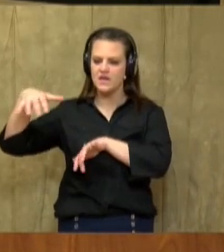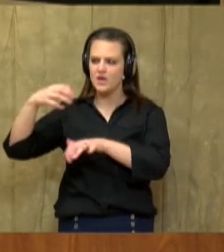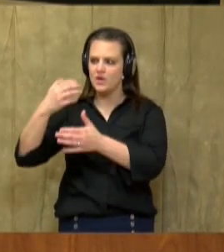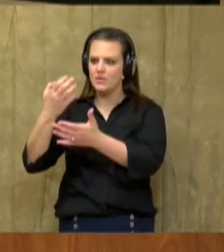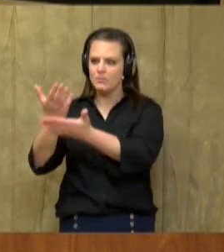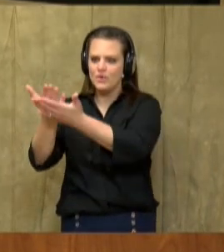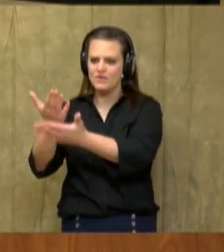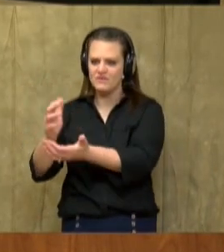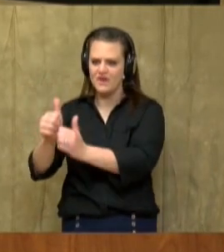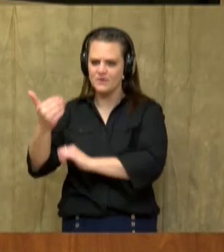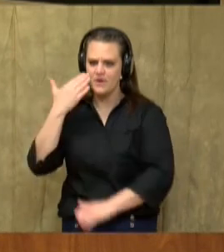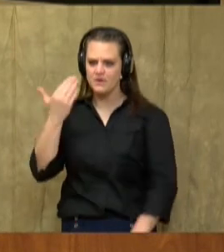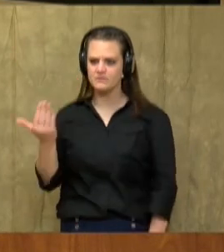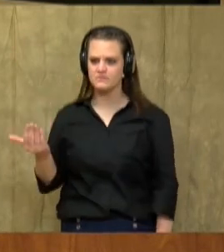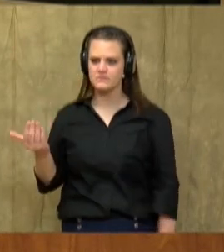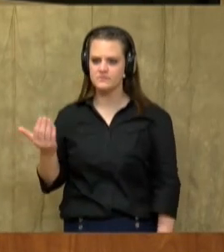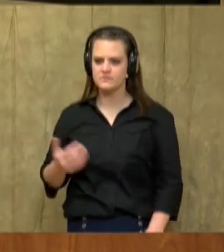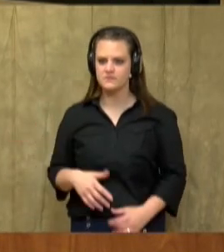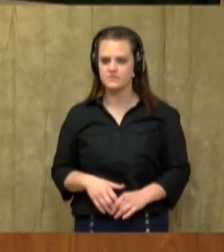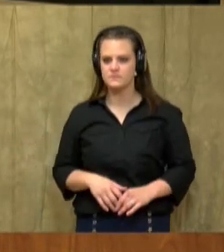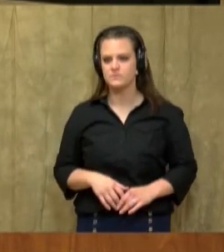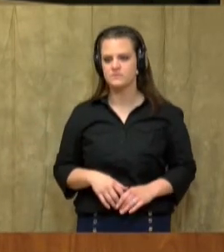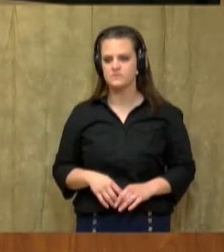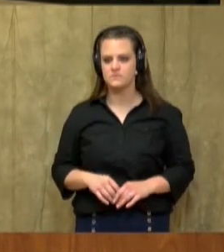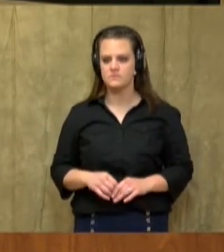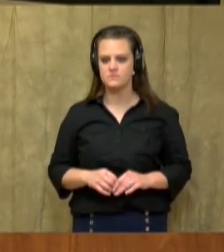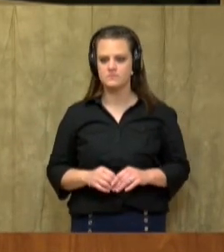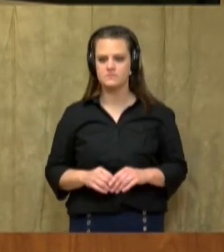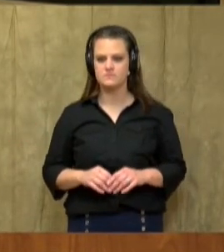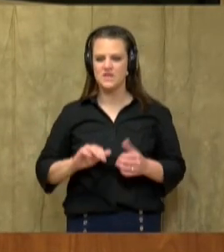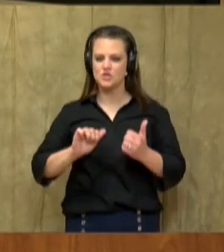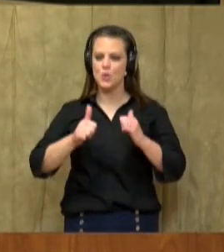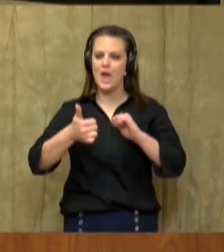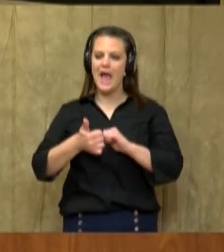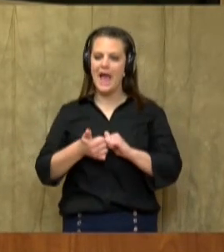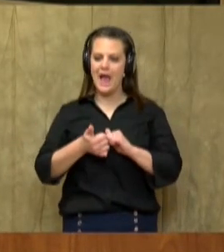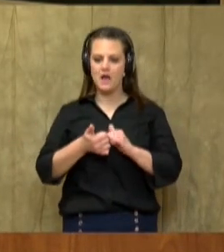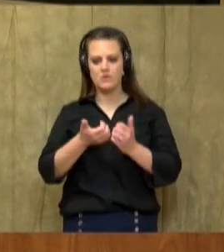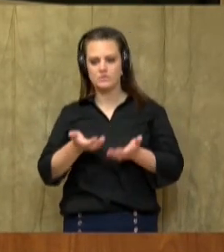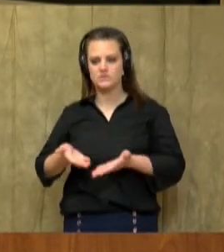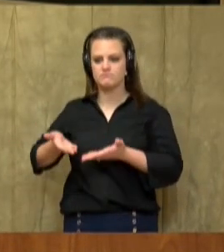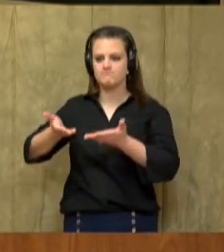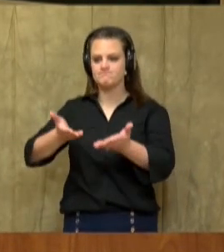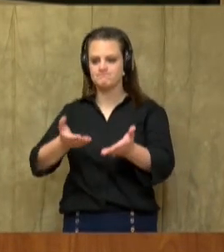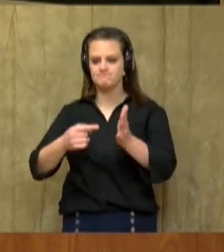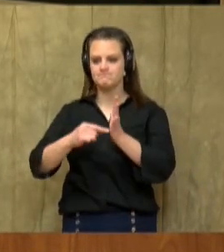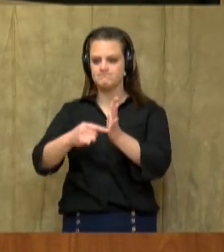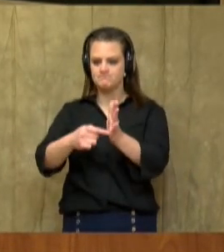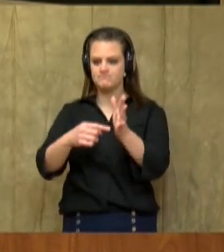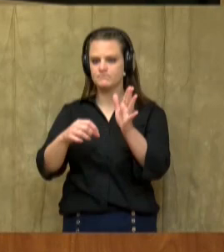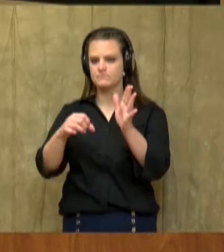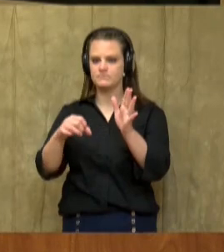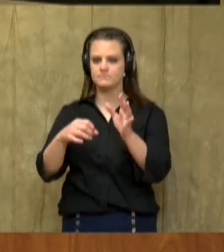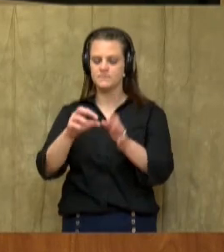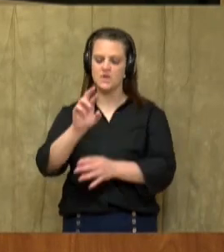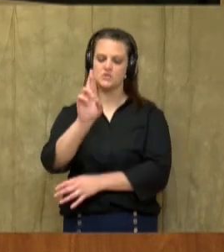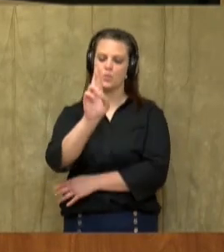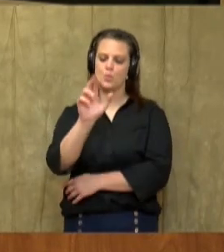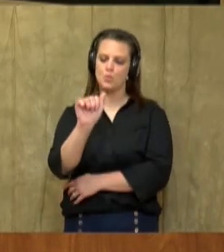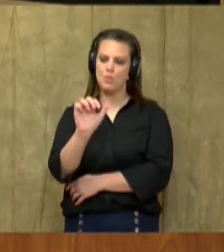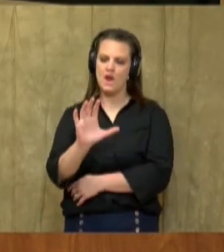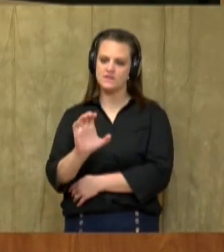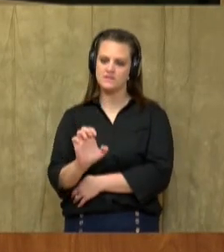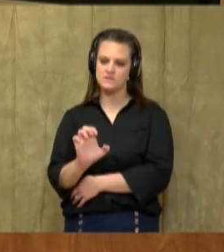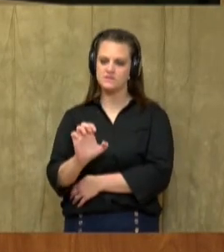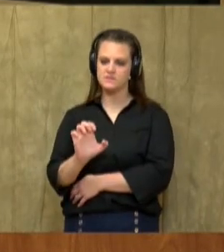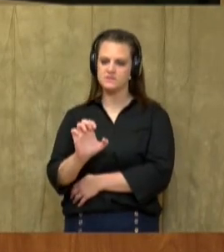proof. Okay? So, how to provide text evidence. We talked about it, race, and I told you that was